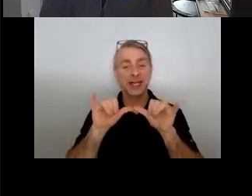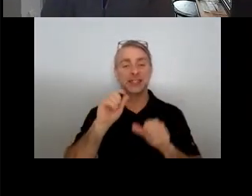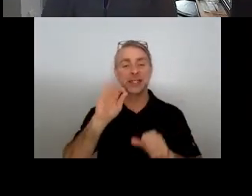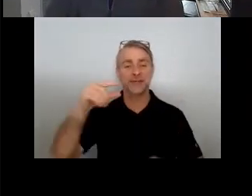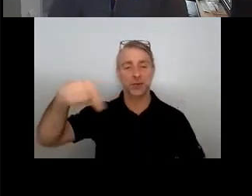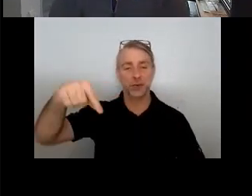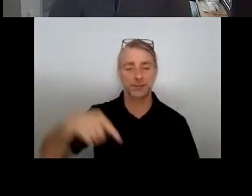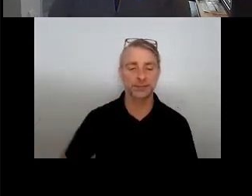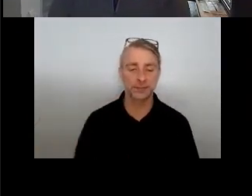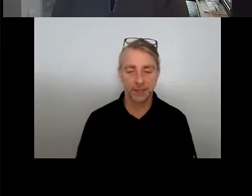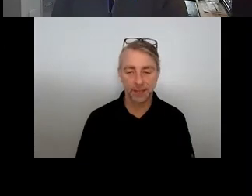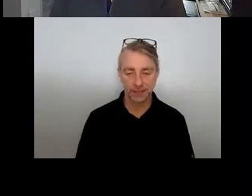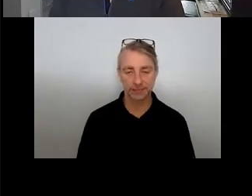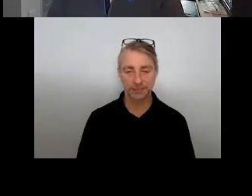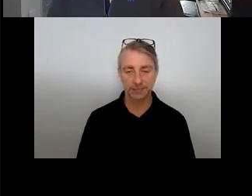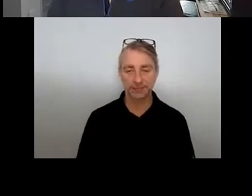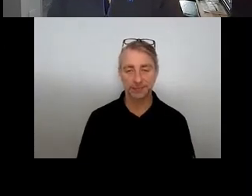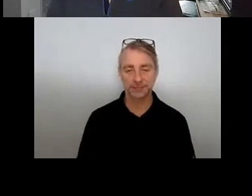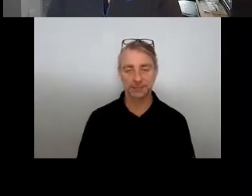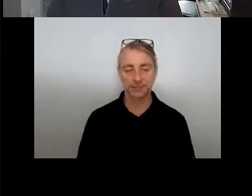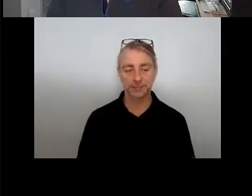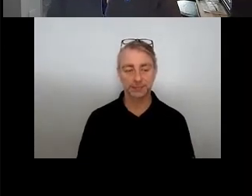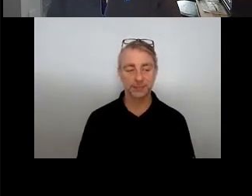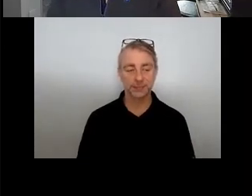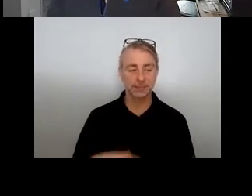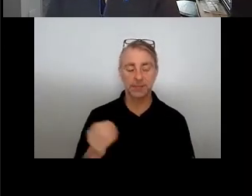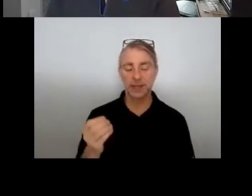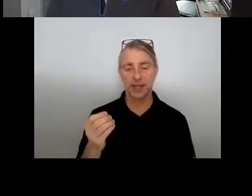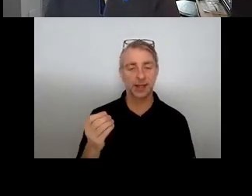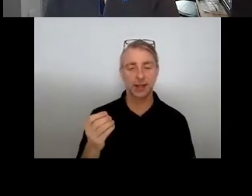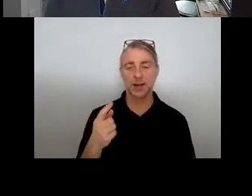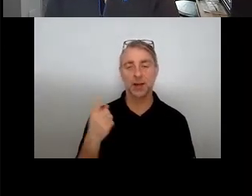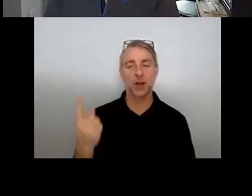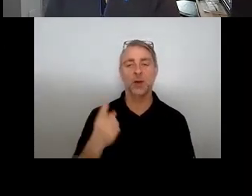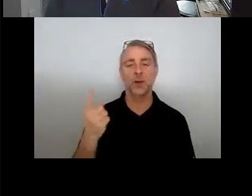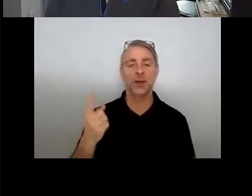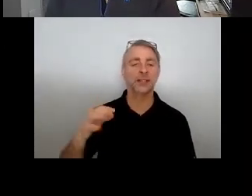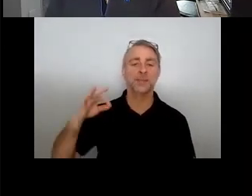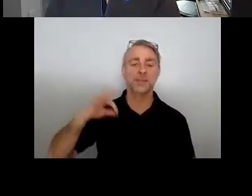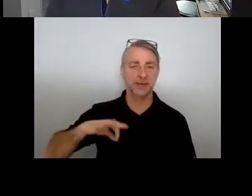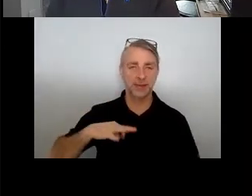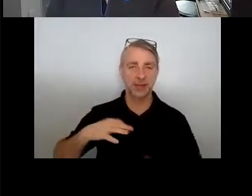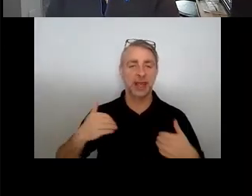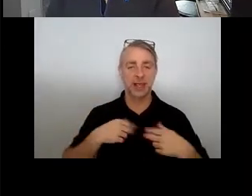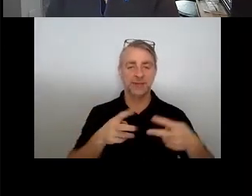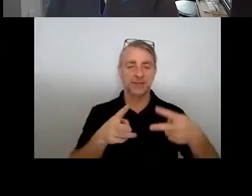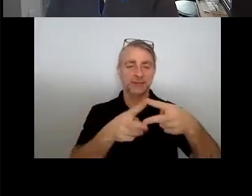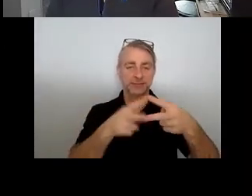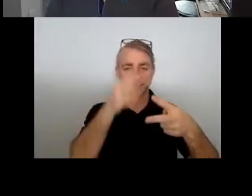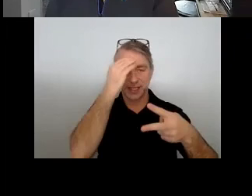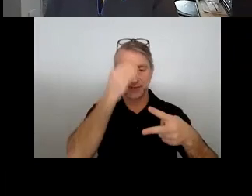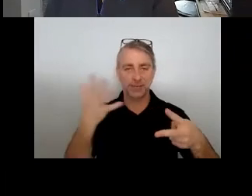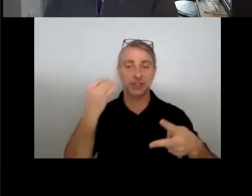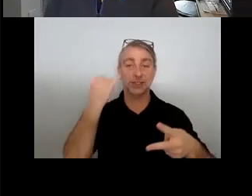ways. In fact, I think it's always a useful descriptive piece of information to include in